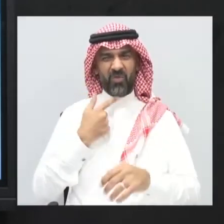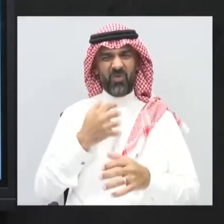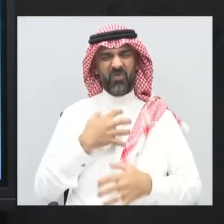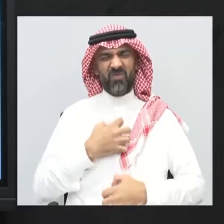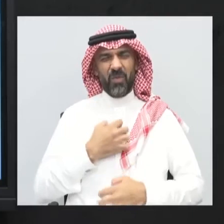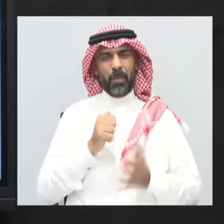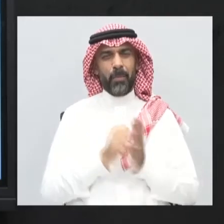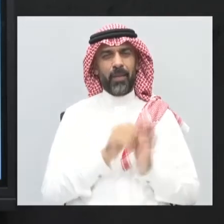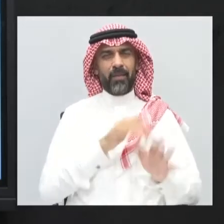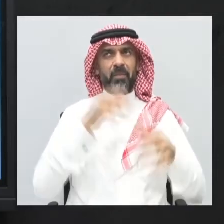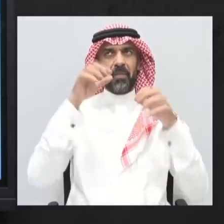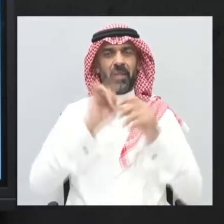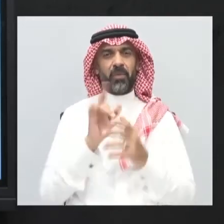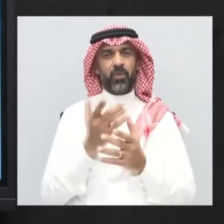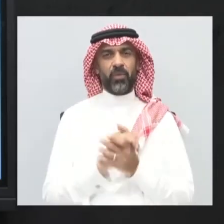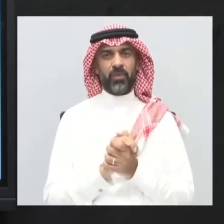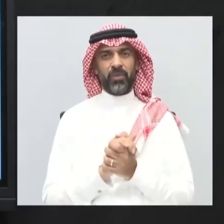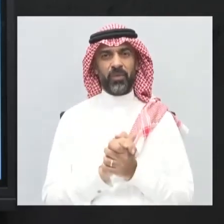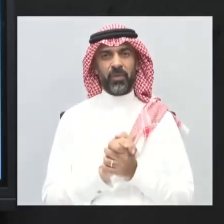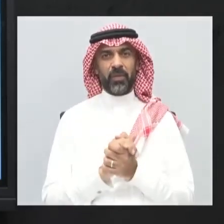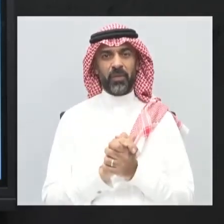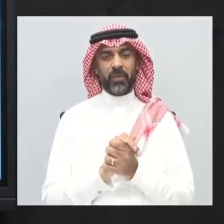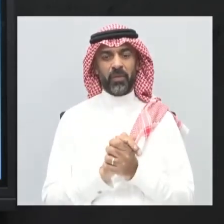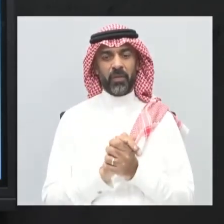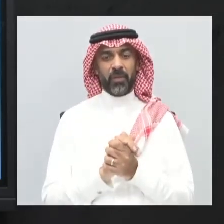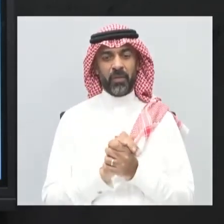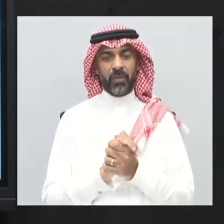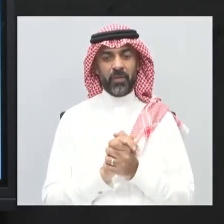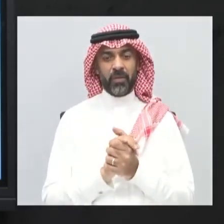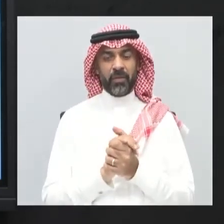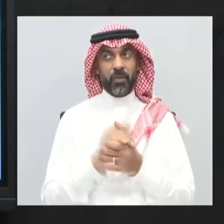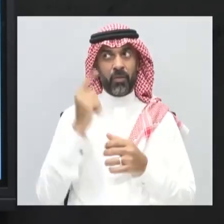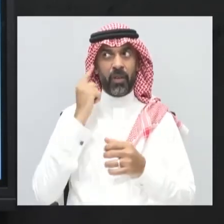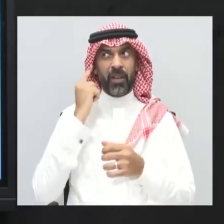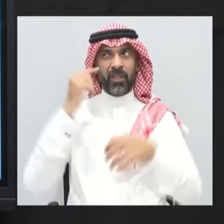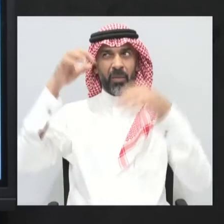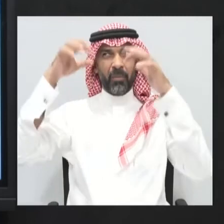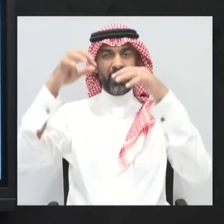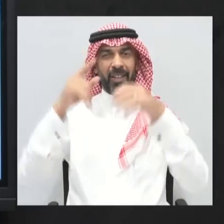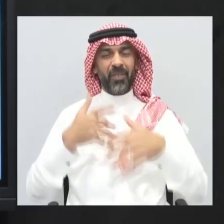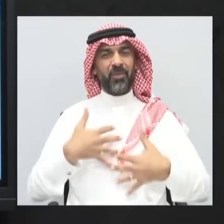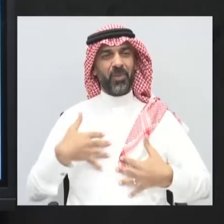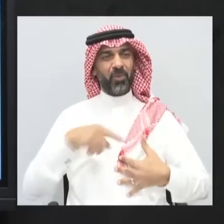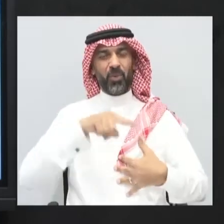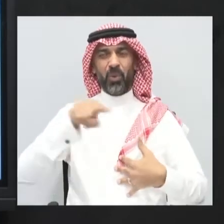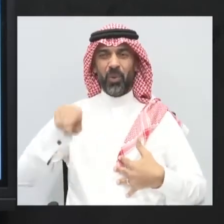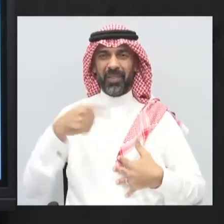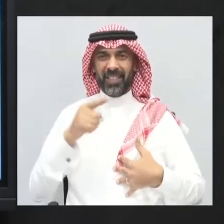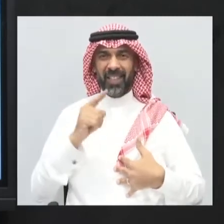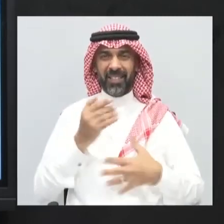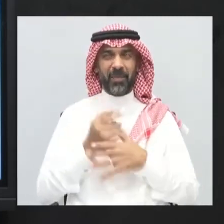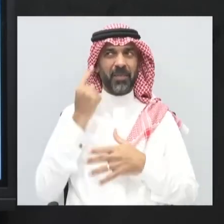home? Well, it's cozy, right? Because when you listen to the rain falling, it's really nice, right? When you listen to